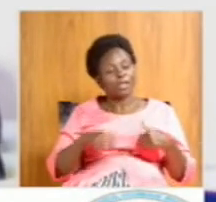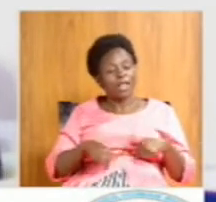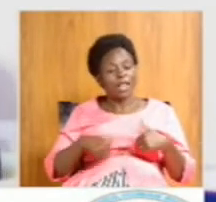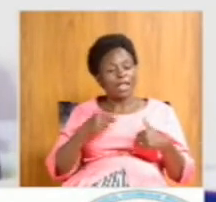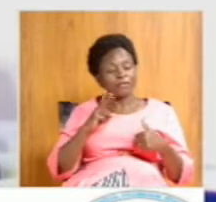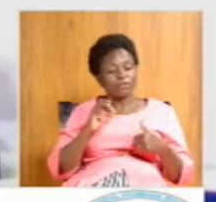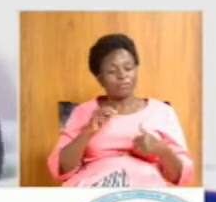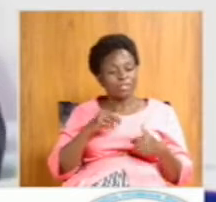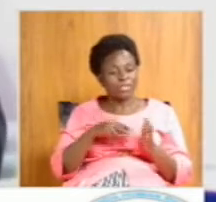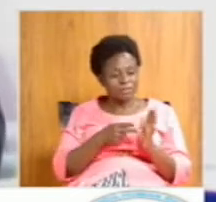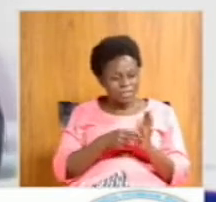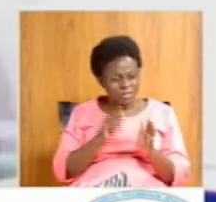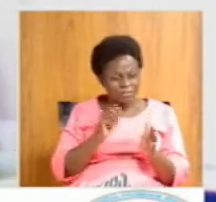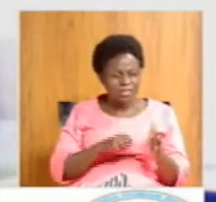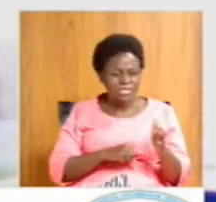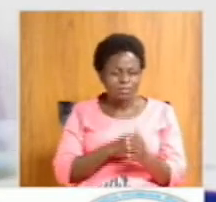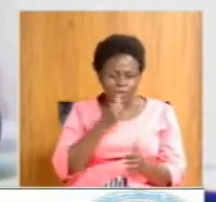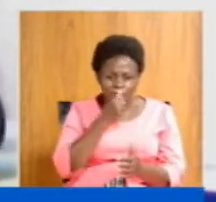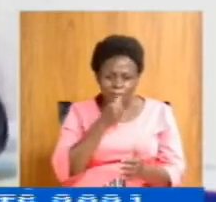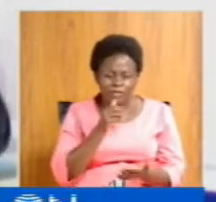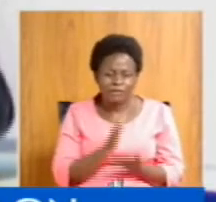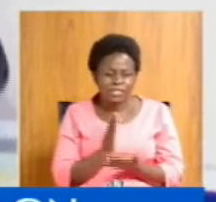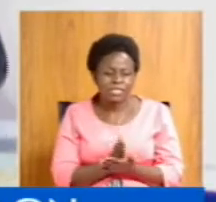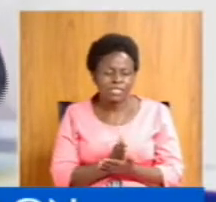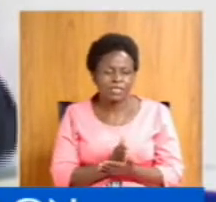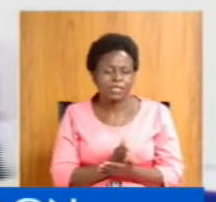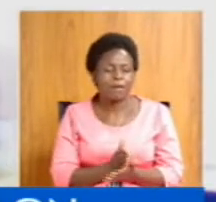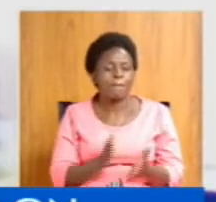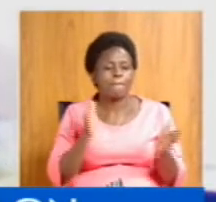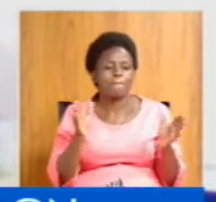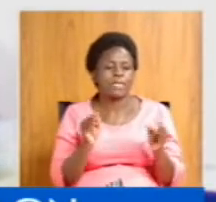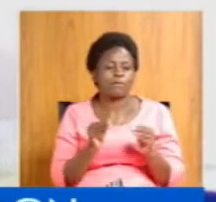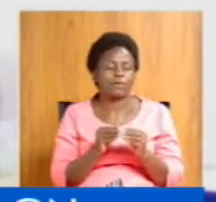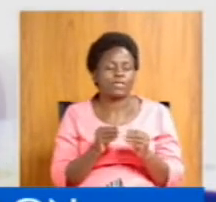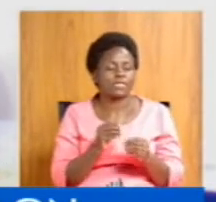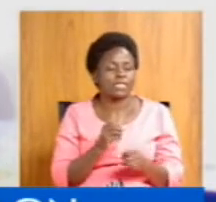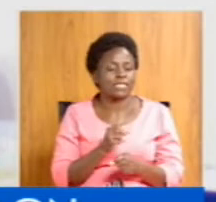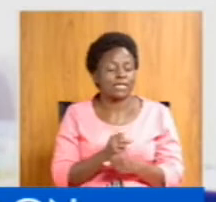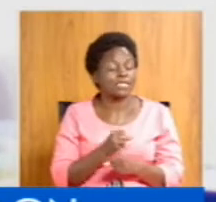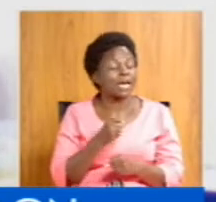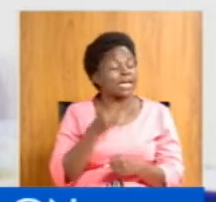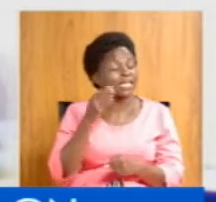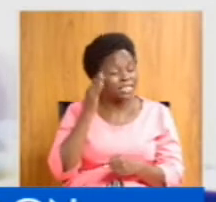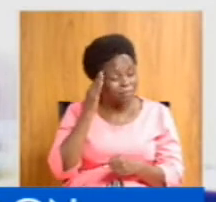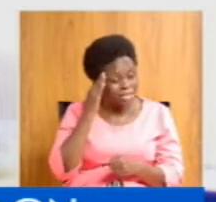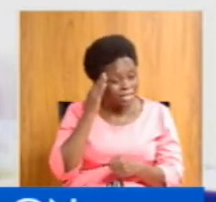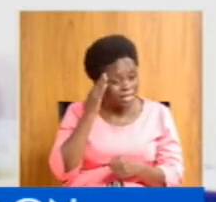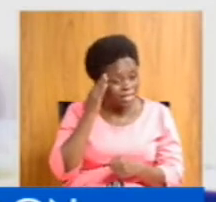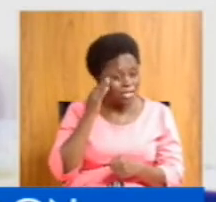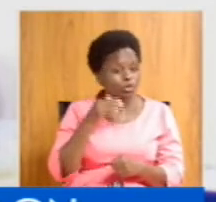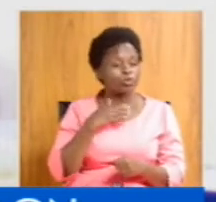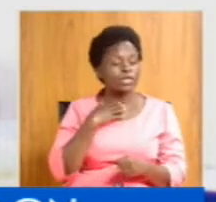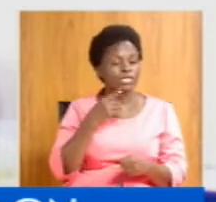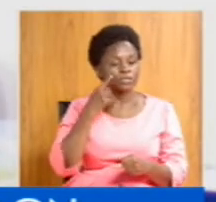meaning that we should support the private sector the big boys and girls I mean we need to look at issues of